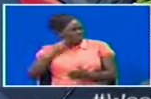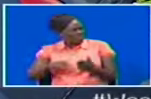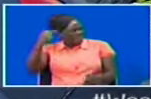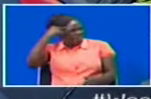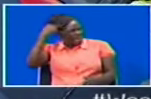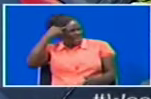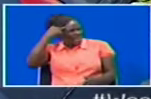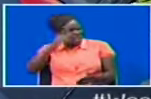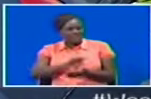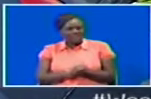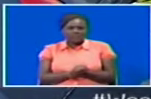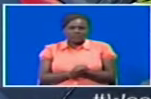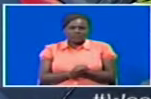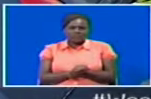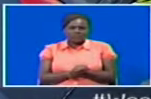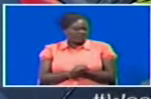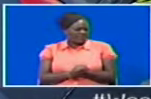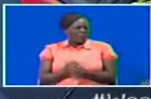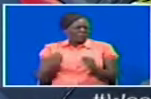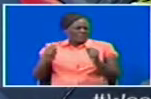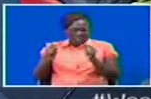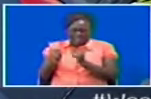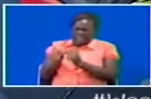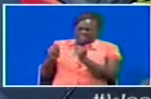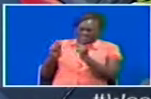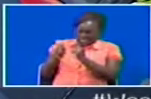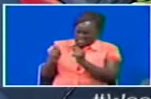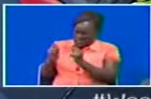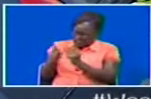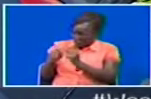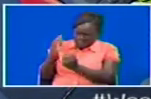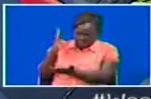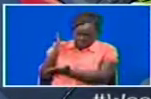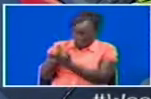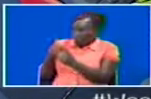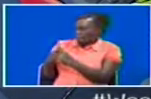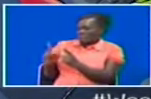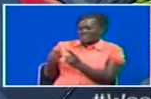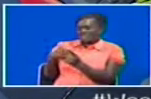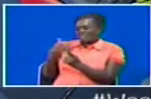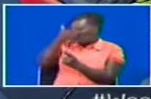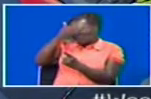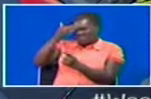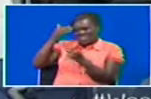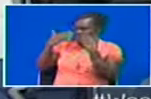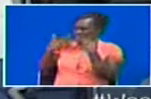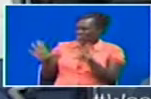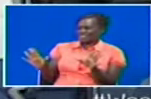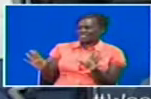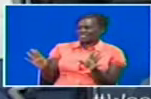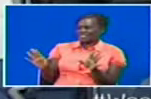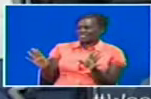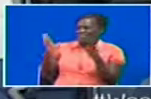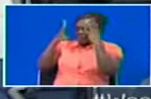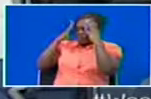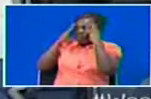mind? Well, I must admit that this is very painful. It was very painful, but I'm over that now. That pain that